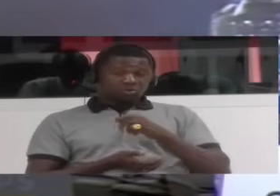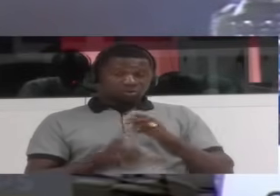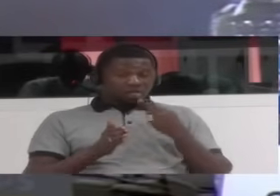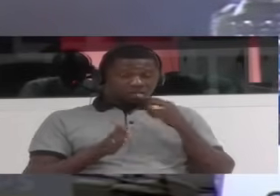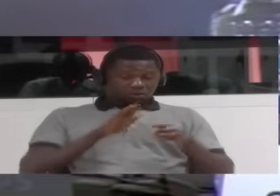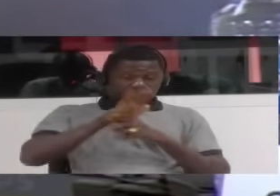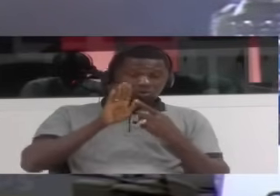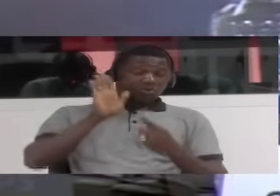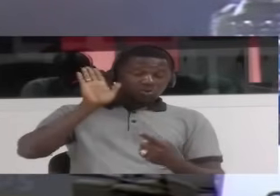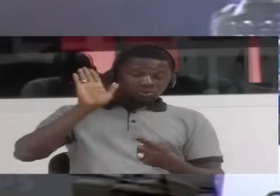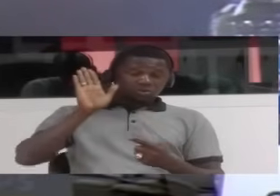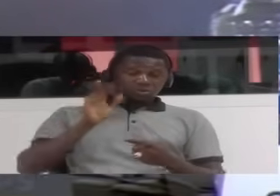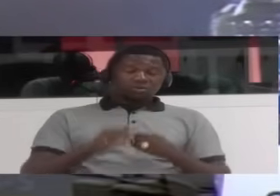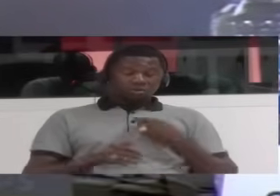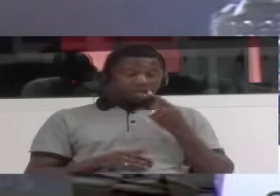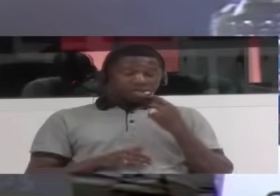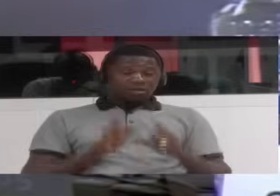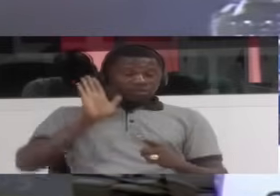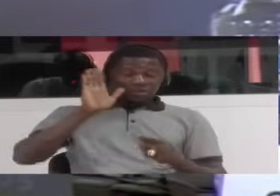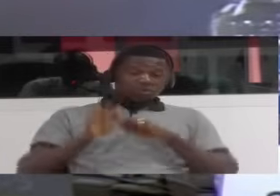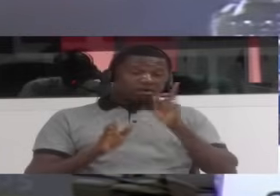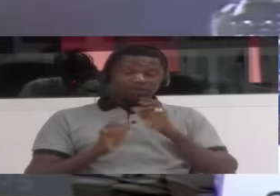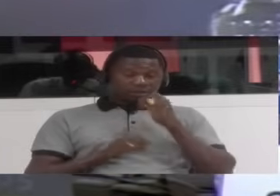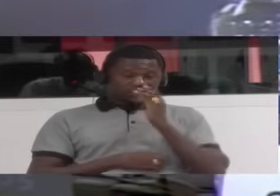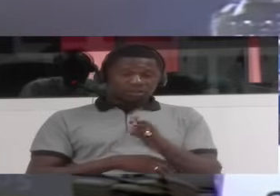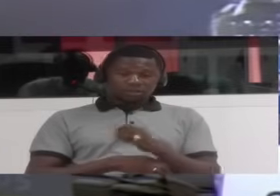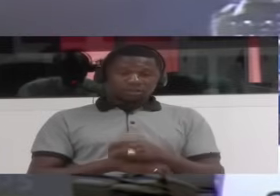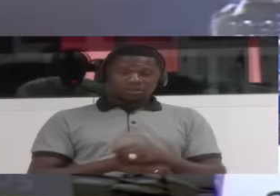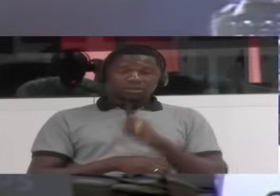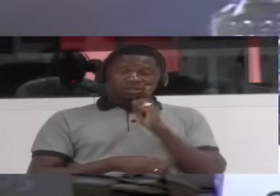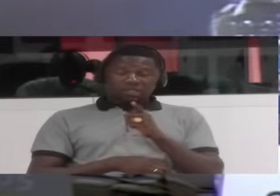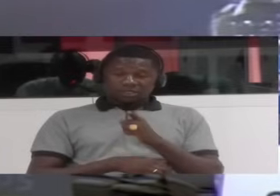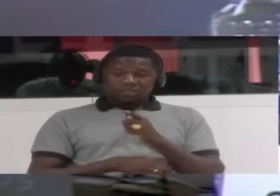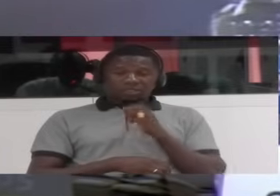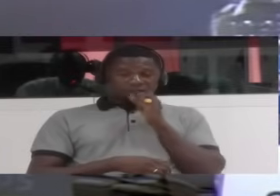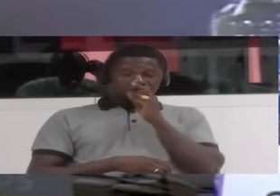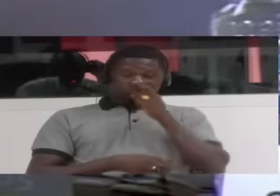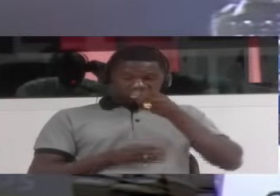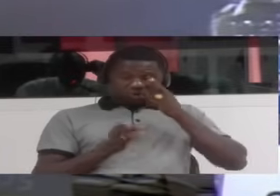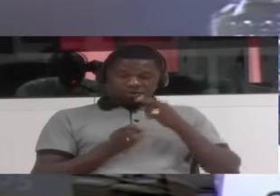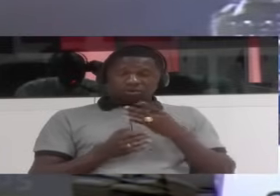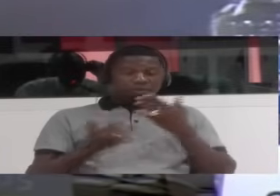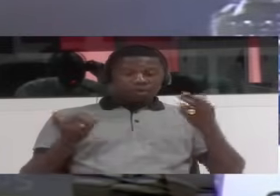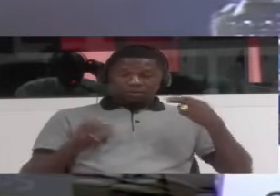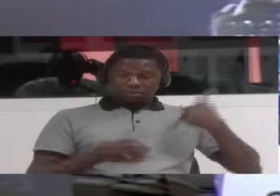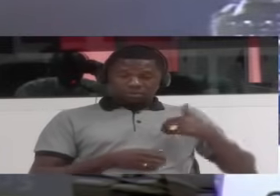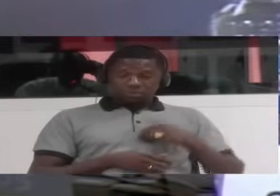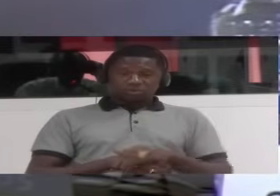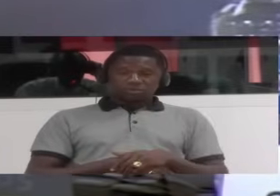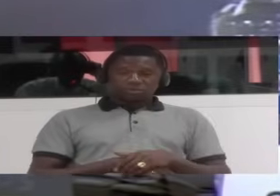I am certain of whatever I am saying. That he shot? He shot. Several people? Several people.